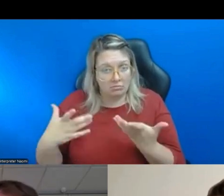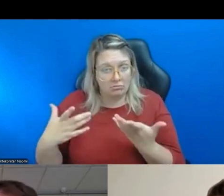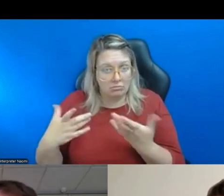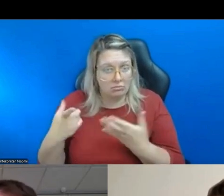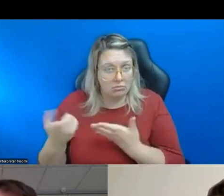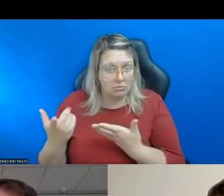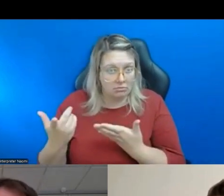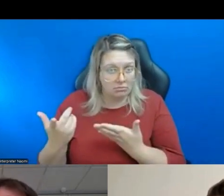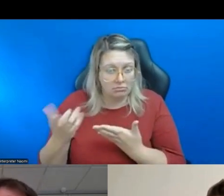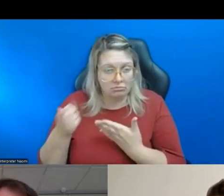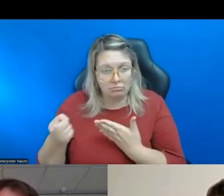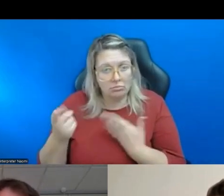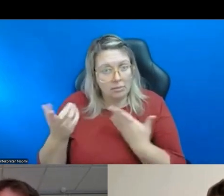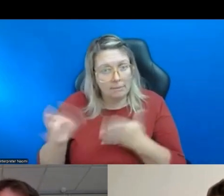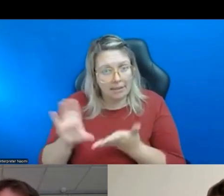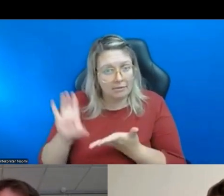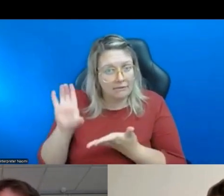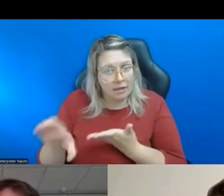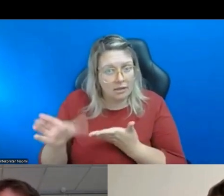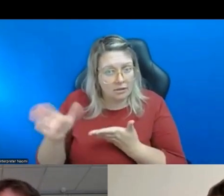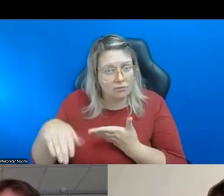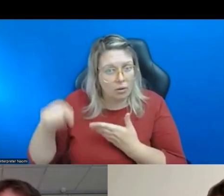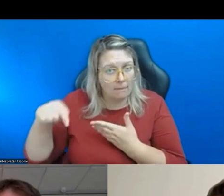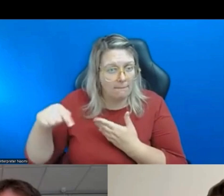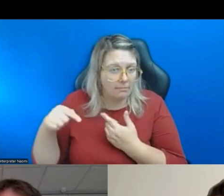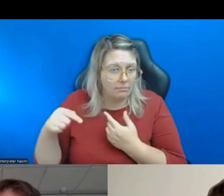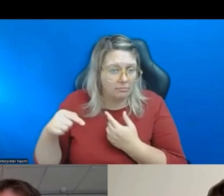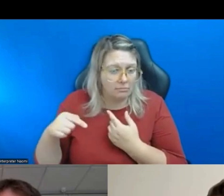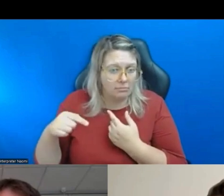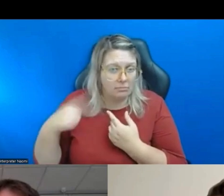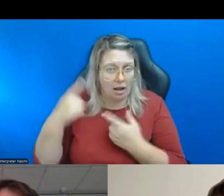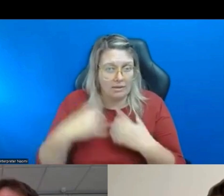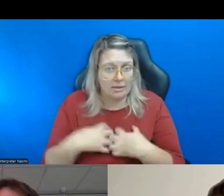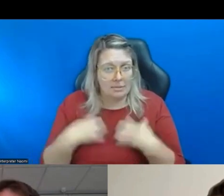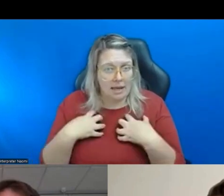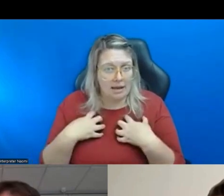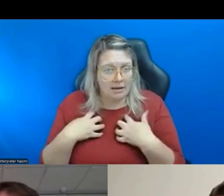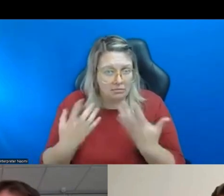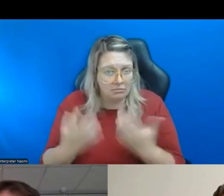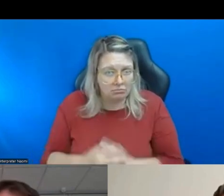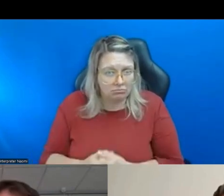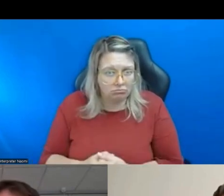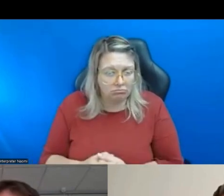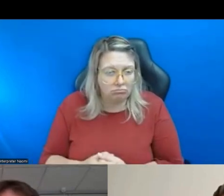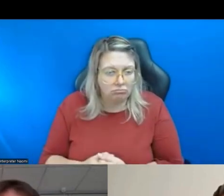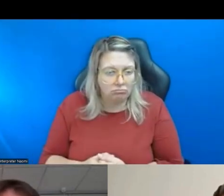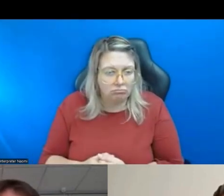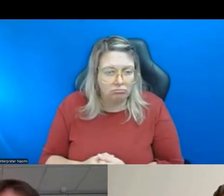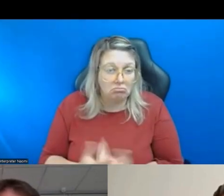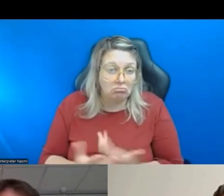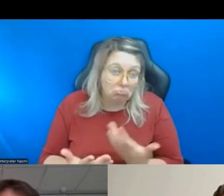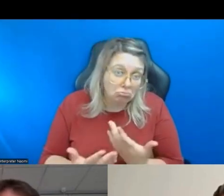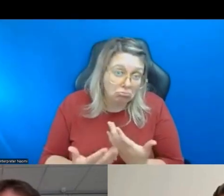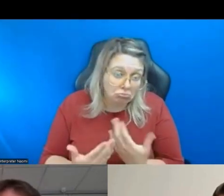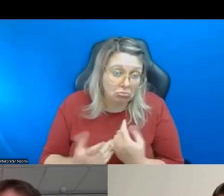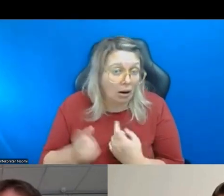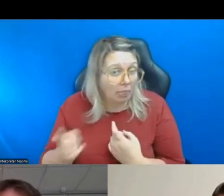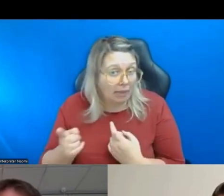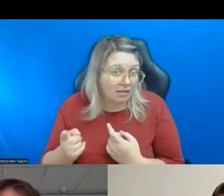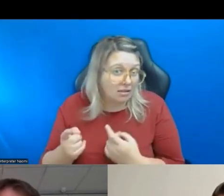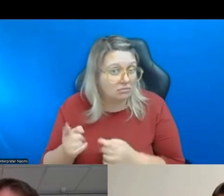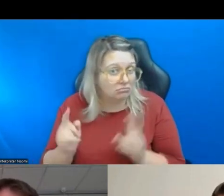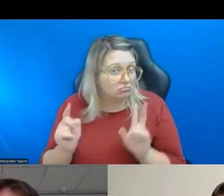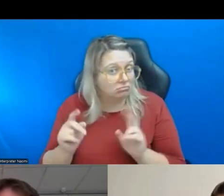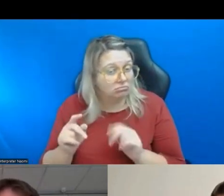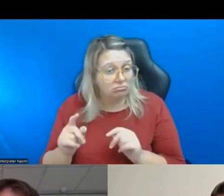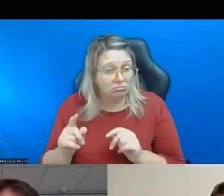has been funded by the Mayor of London, and I think you can make an argument that falls within the remit of